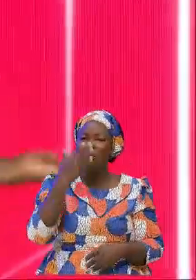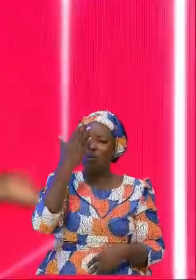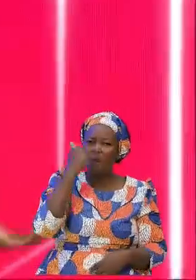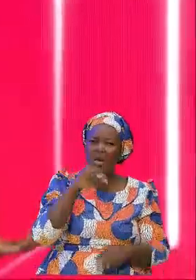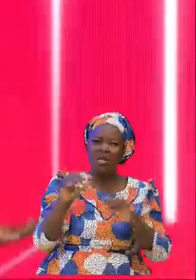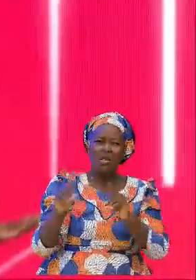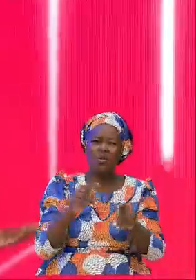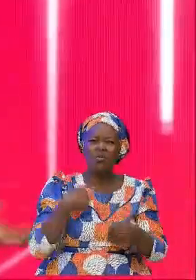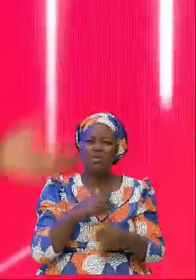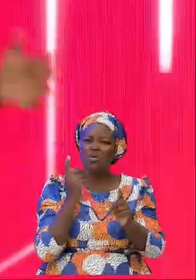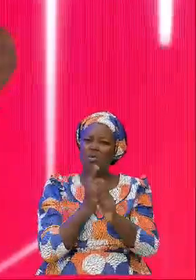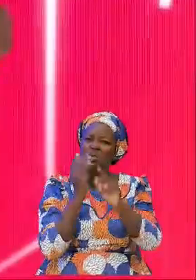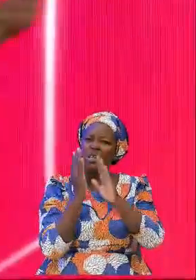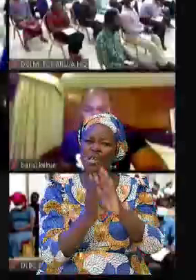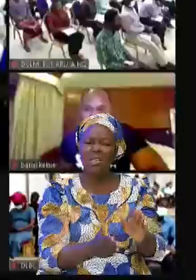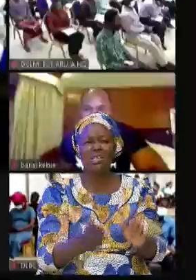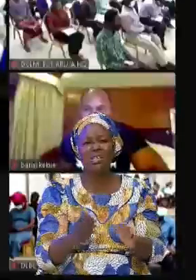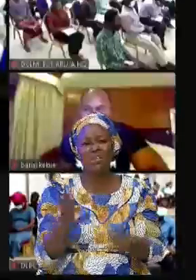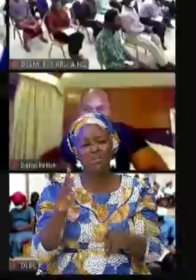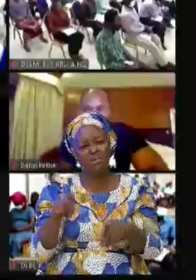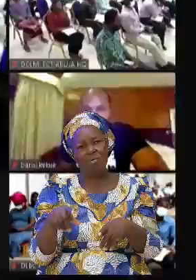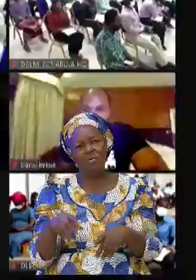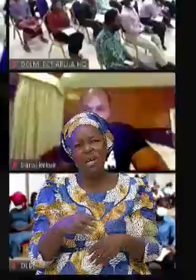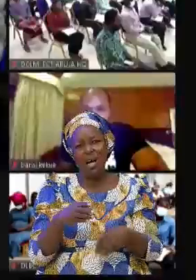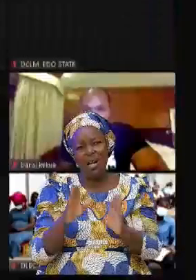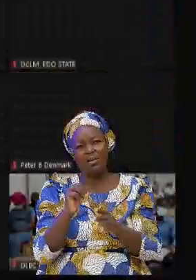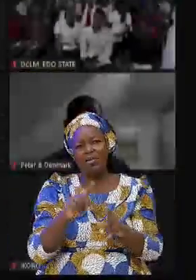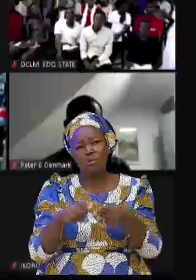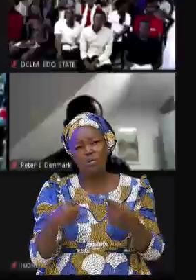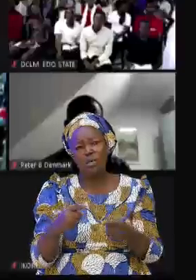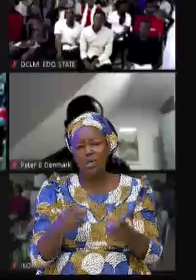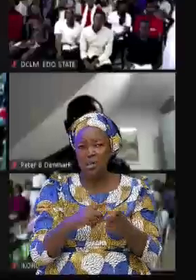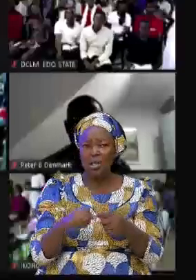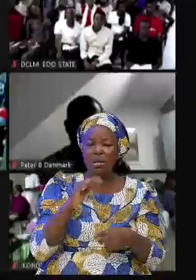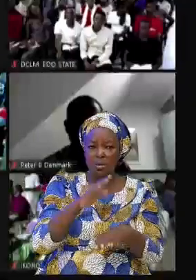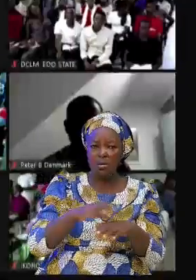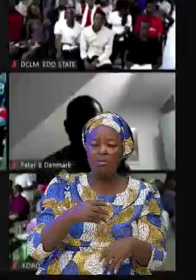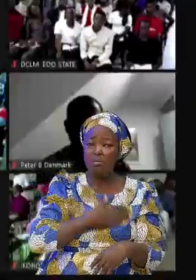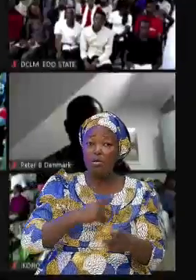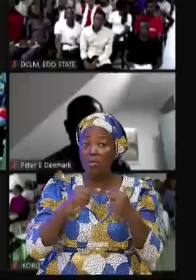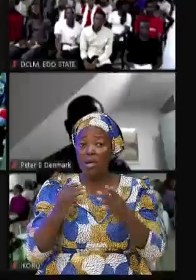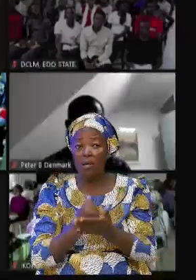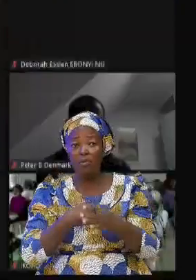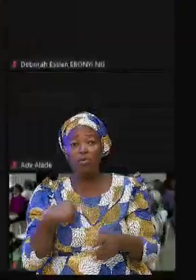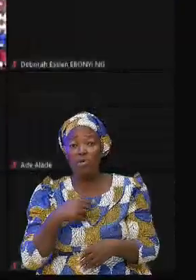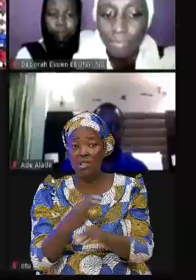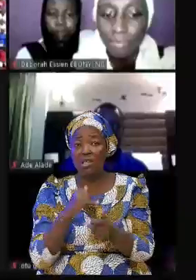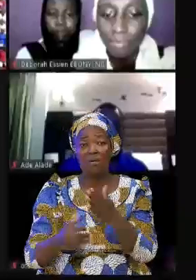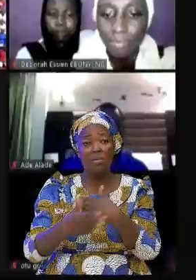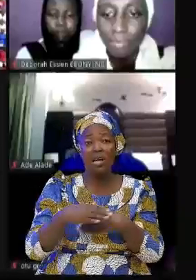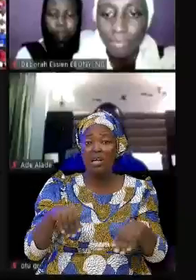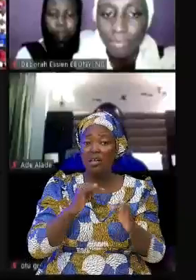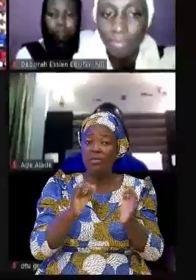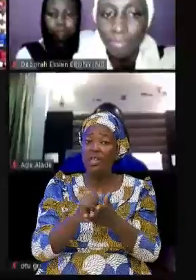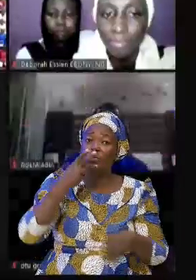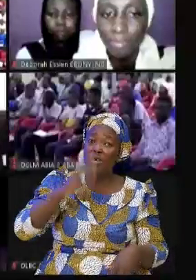But while we just left and we let go, they've taken it. Jehoshaphat, what do you think? Come and